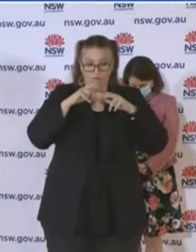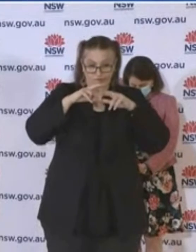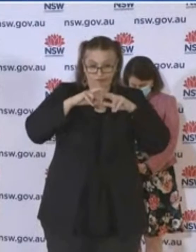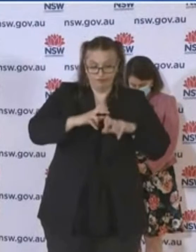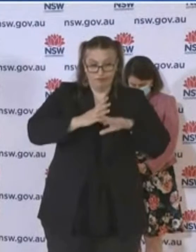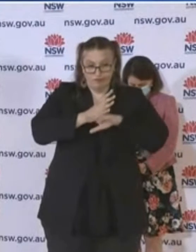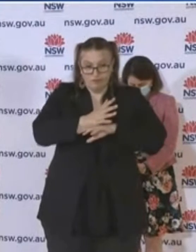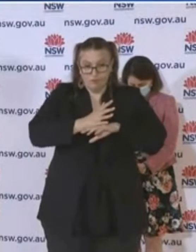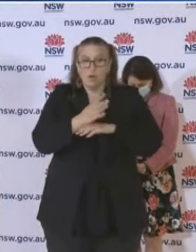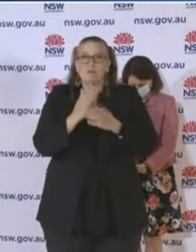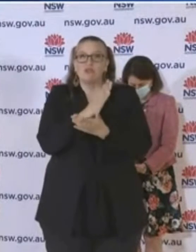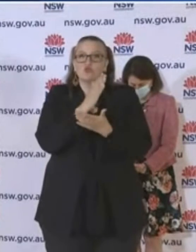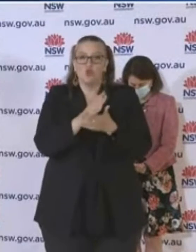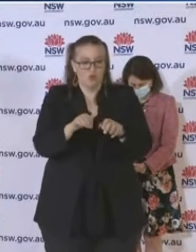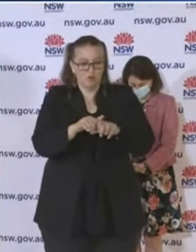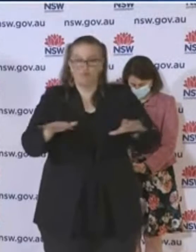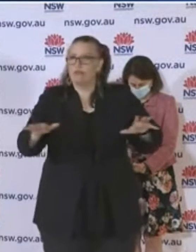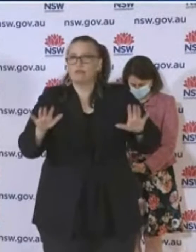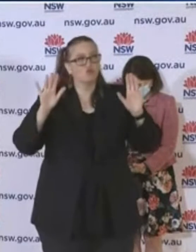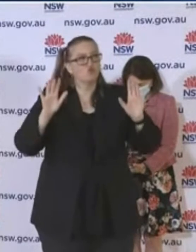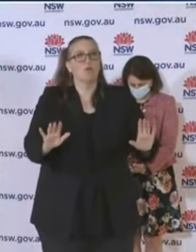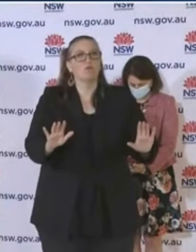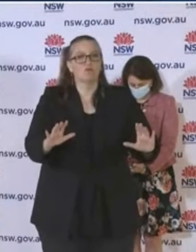to make sure that the other inmates and